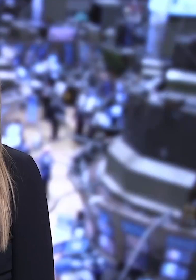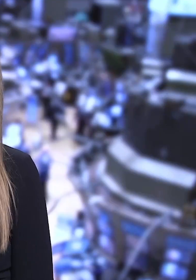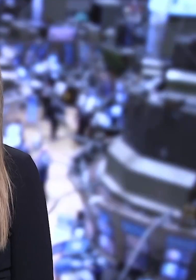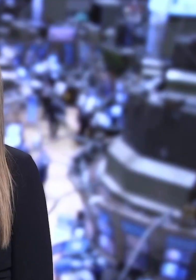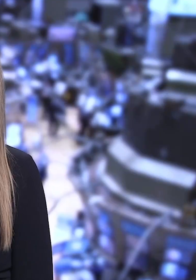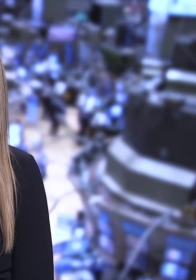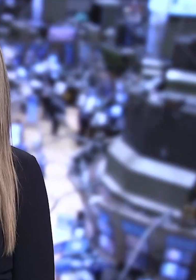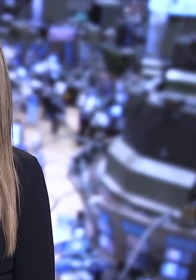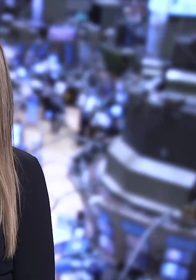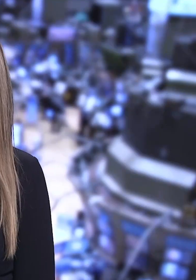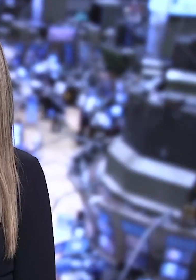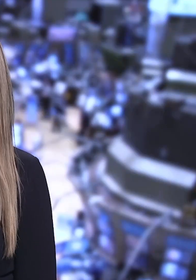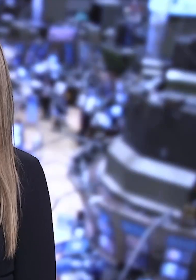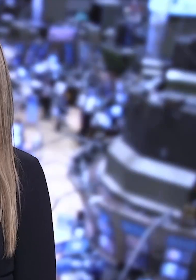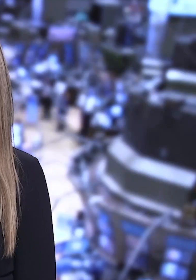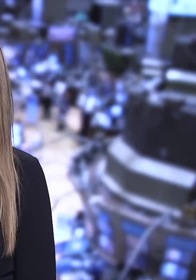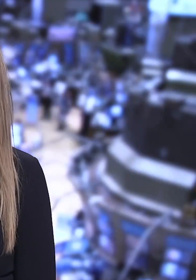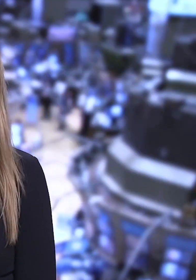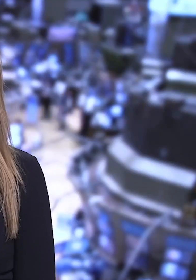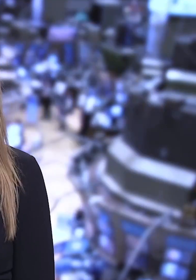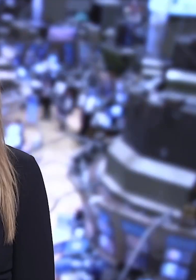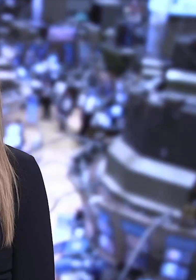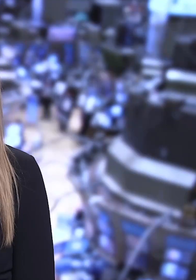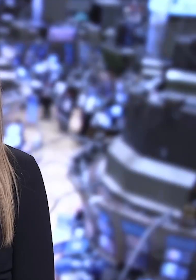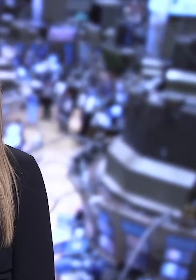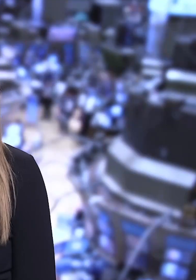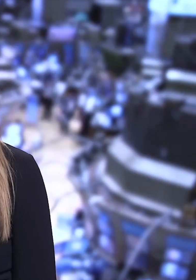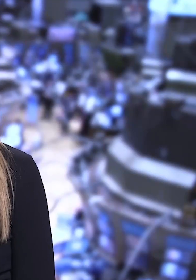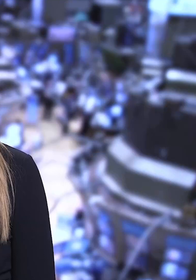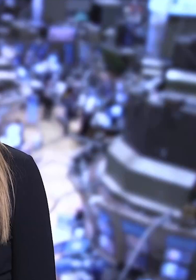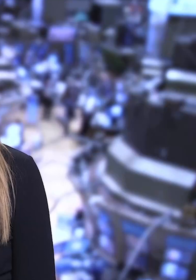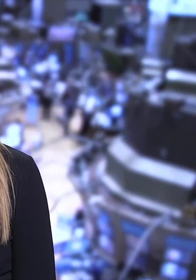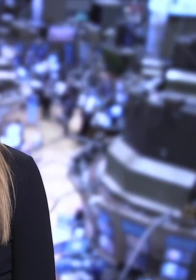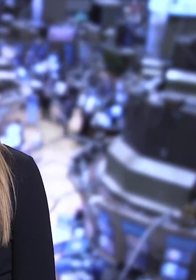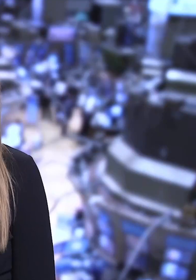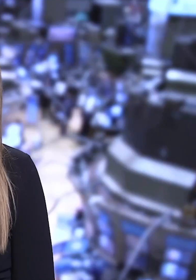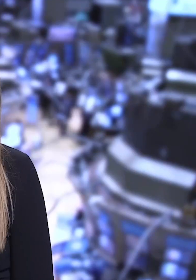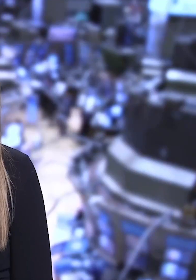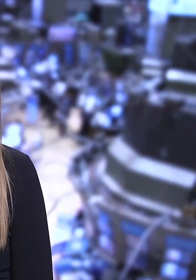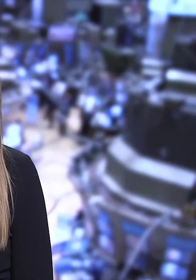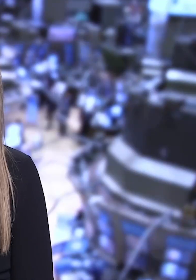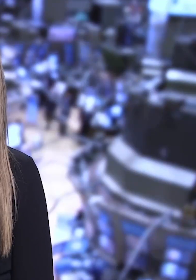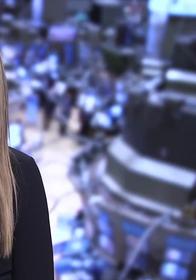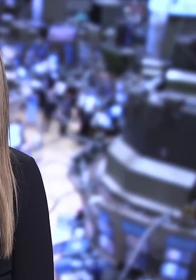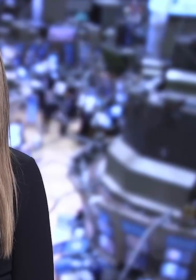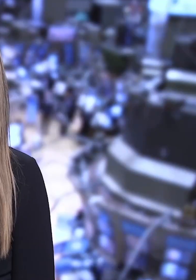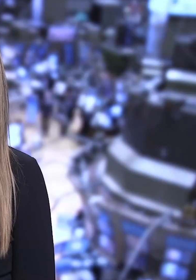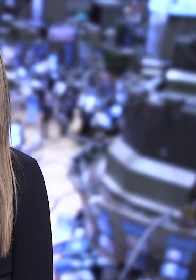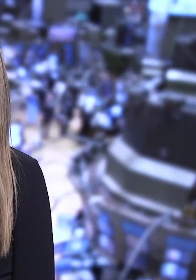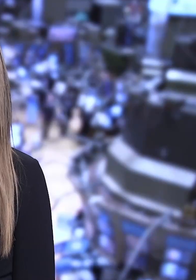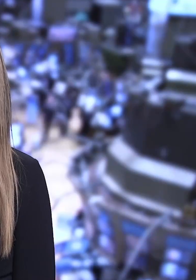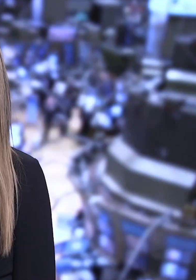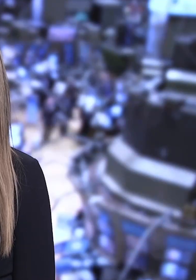Thursday after spending 7 decades on the throne, the longest reign of any British monarch. Charles, her son